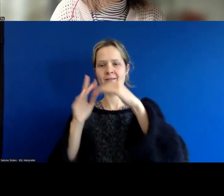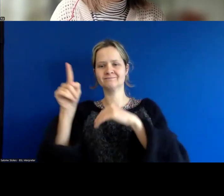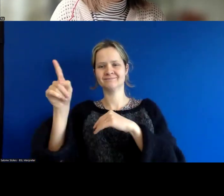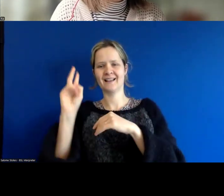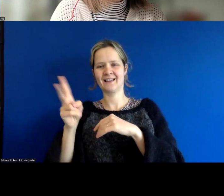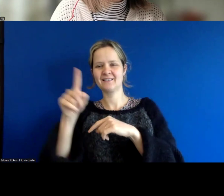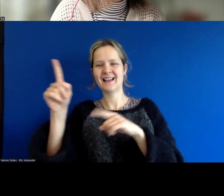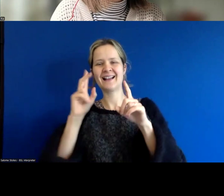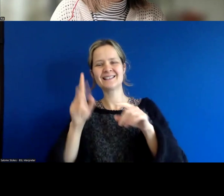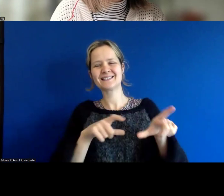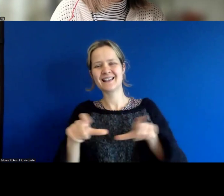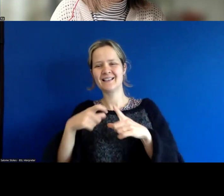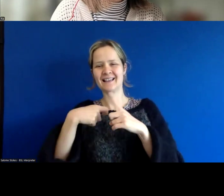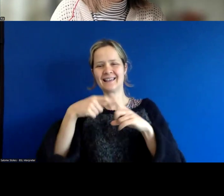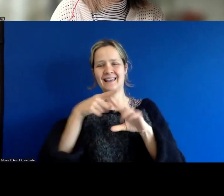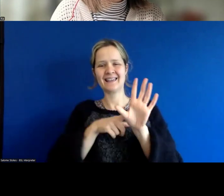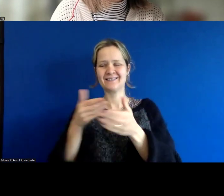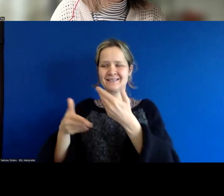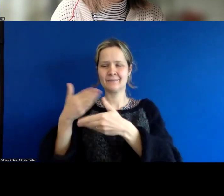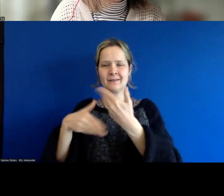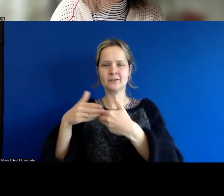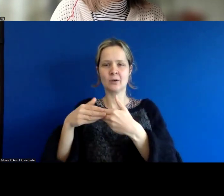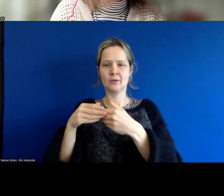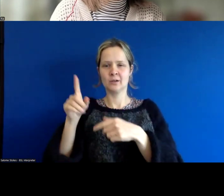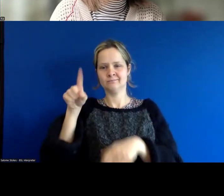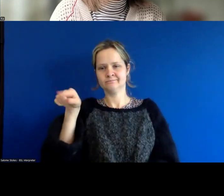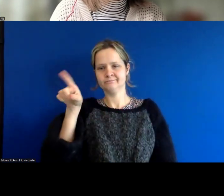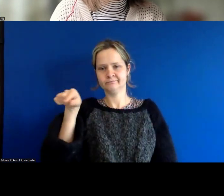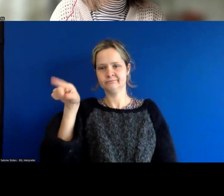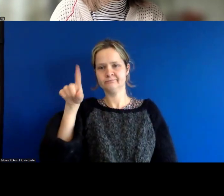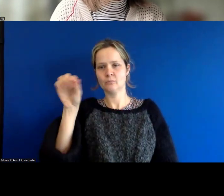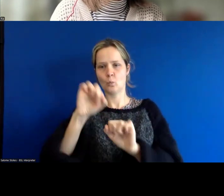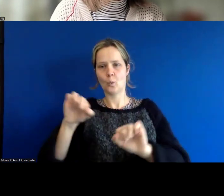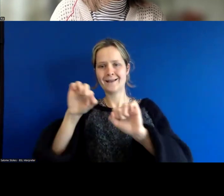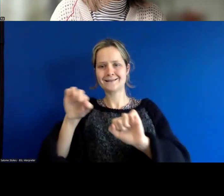kind of key still. So it will load up.